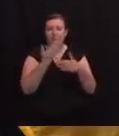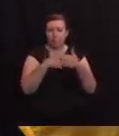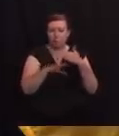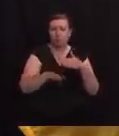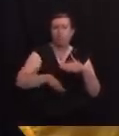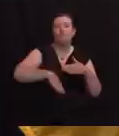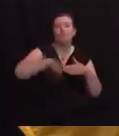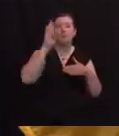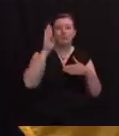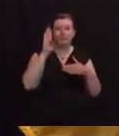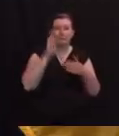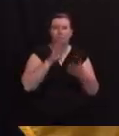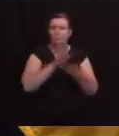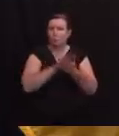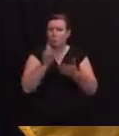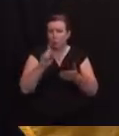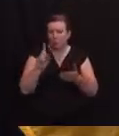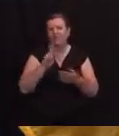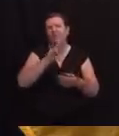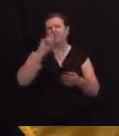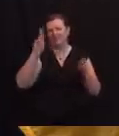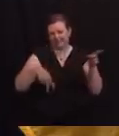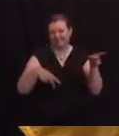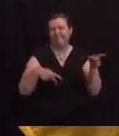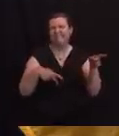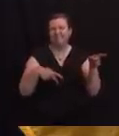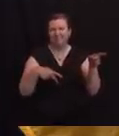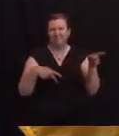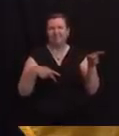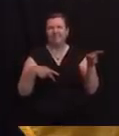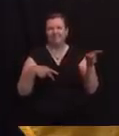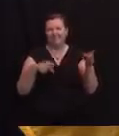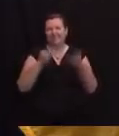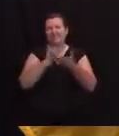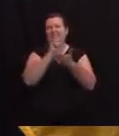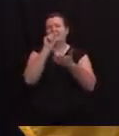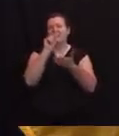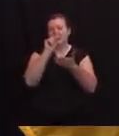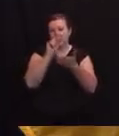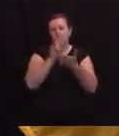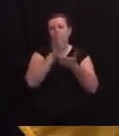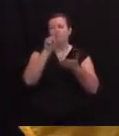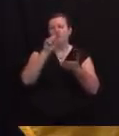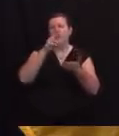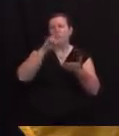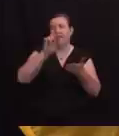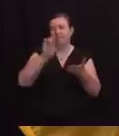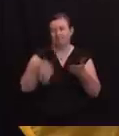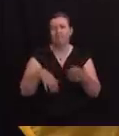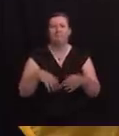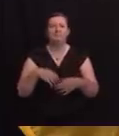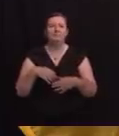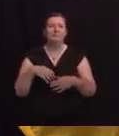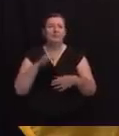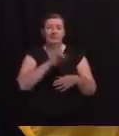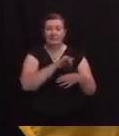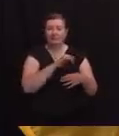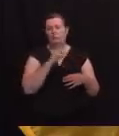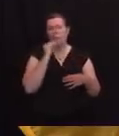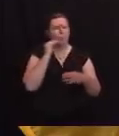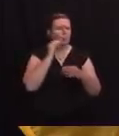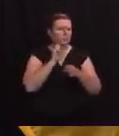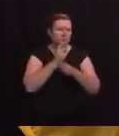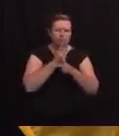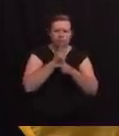college years, also at Temple University. Her focus was on looking after her and Robert's two boys, David and Peter, and she was also an